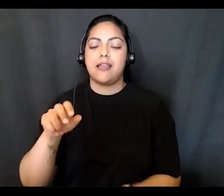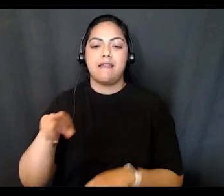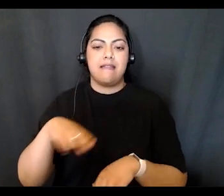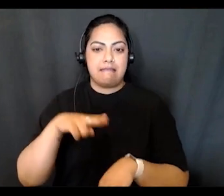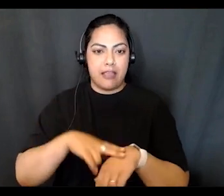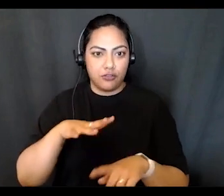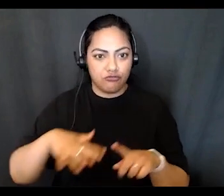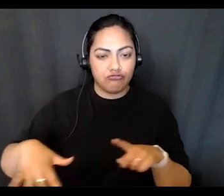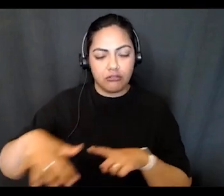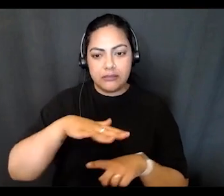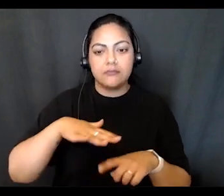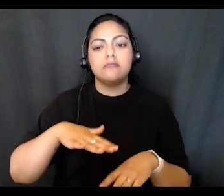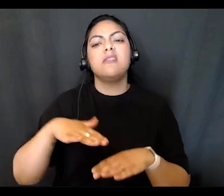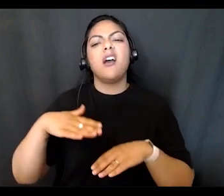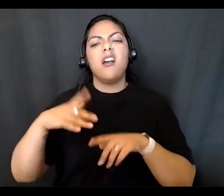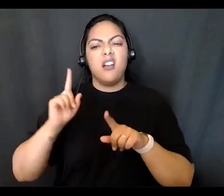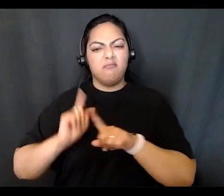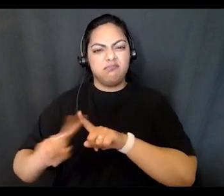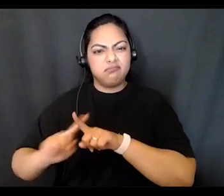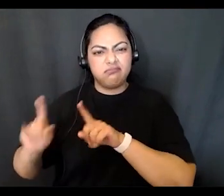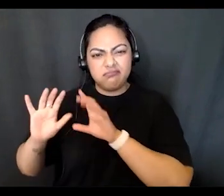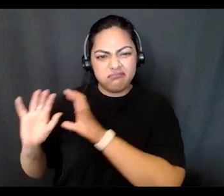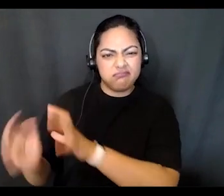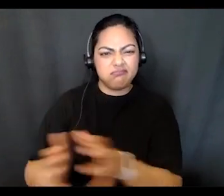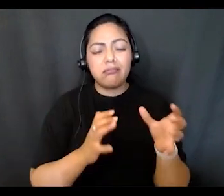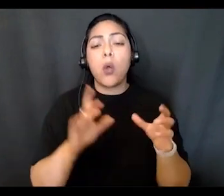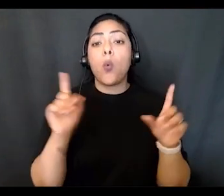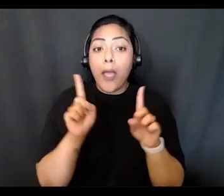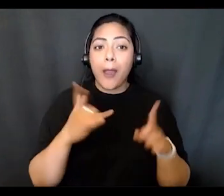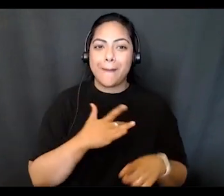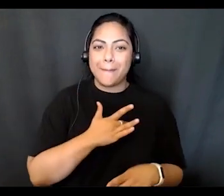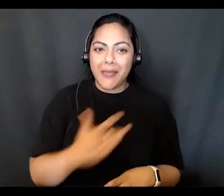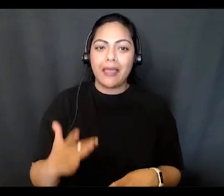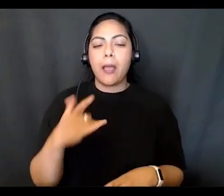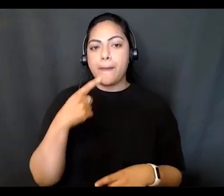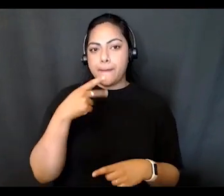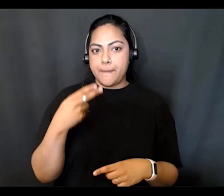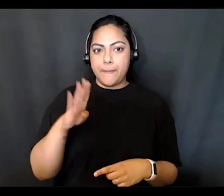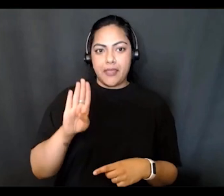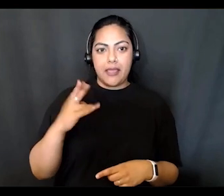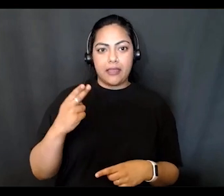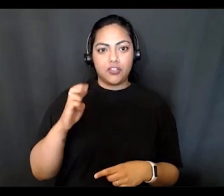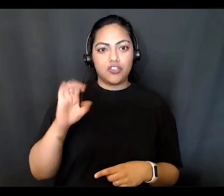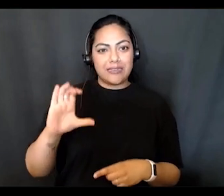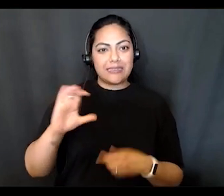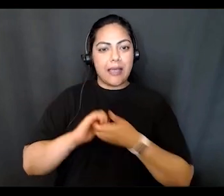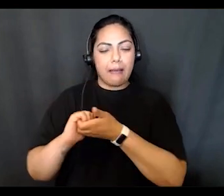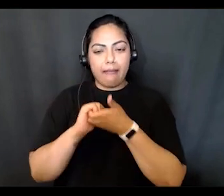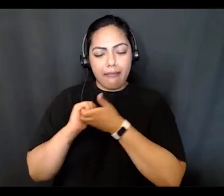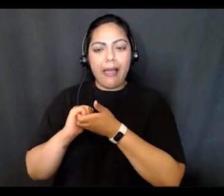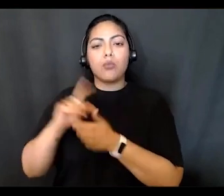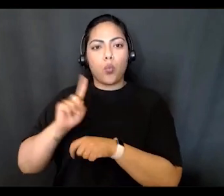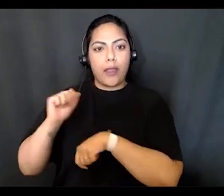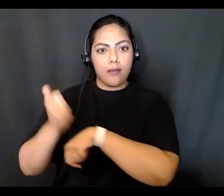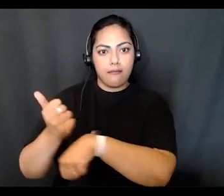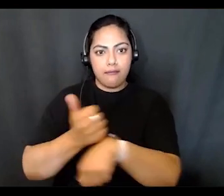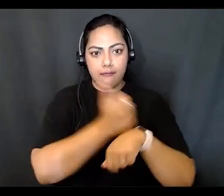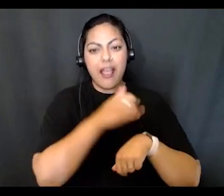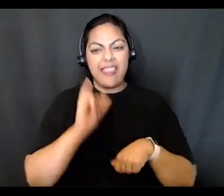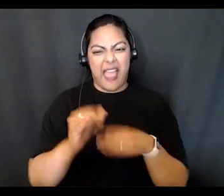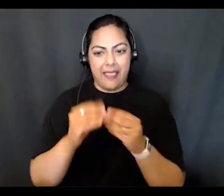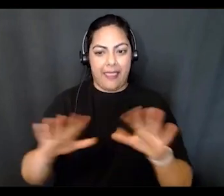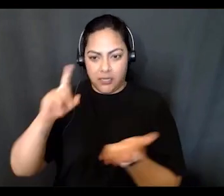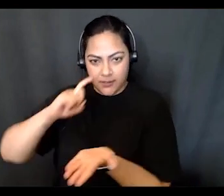Health Education Collaborative are situated upon. We also remember our